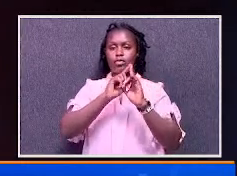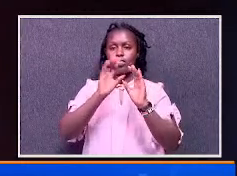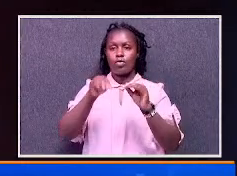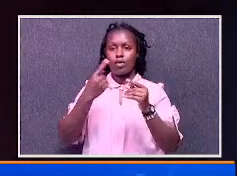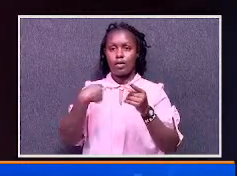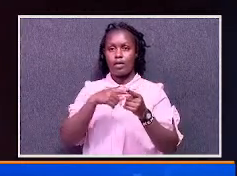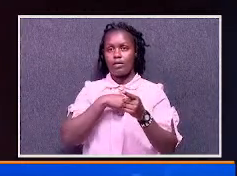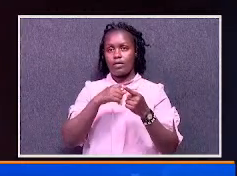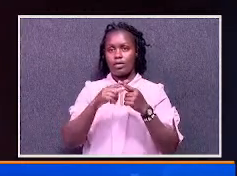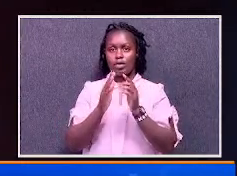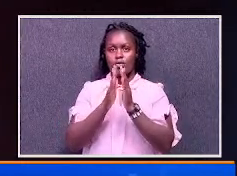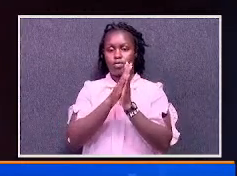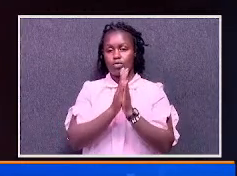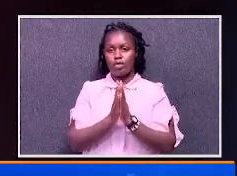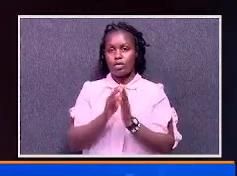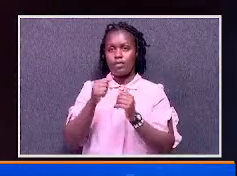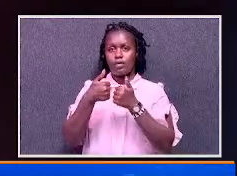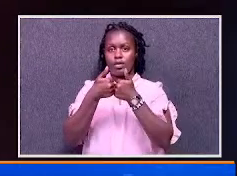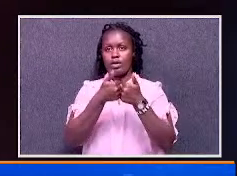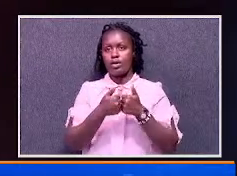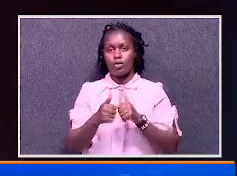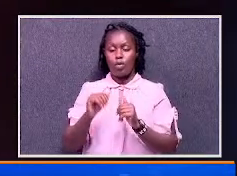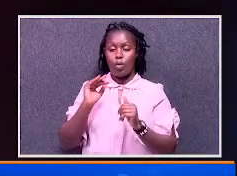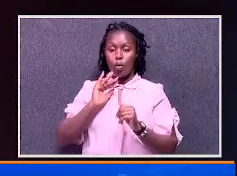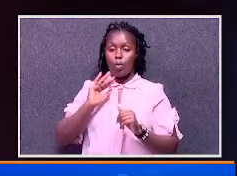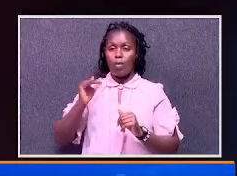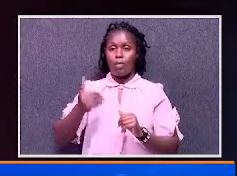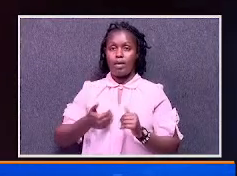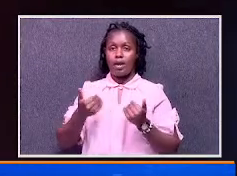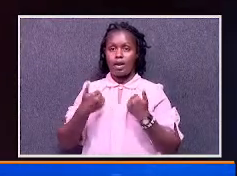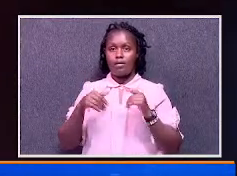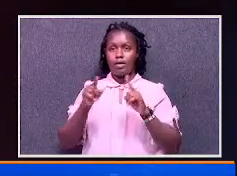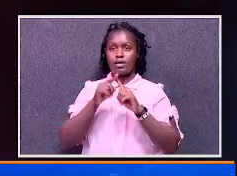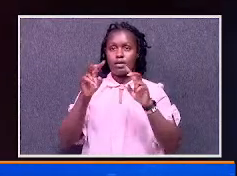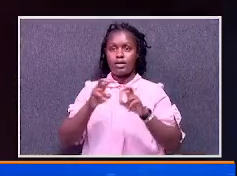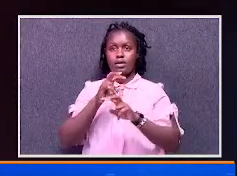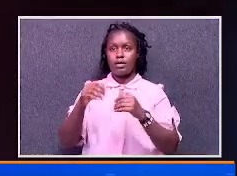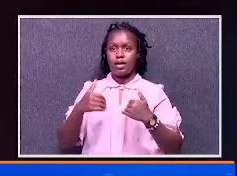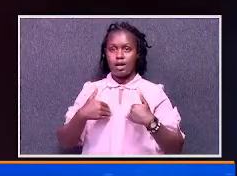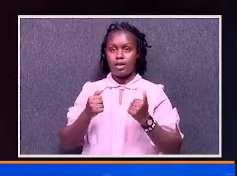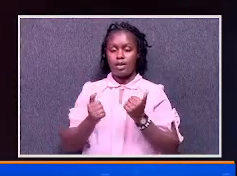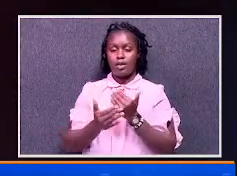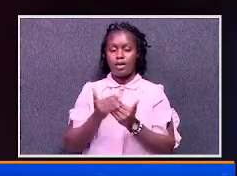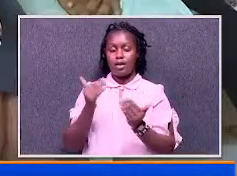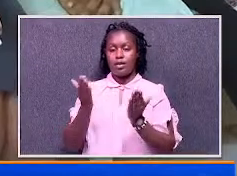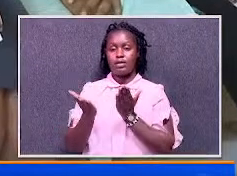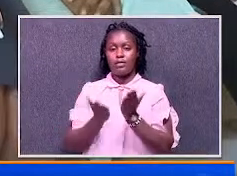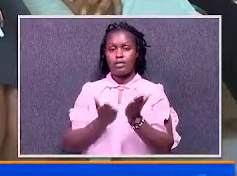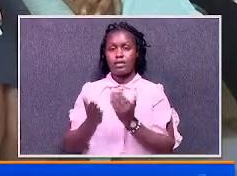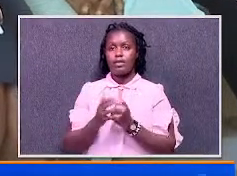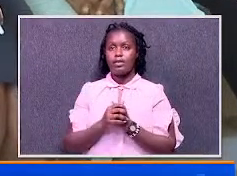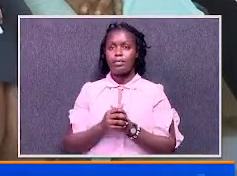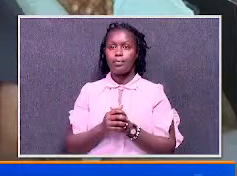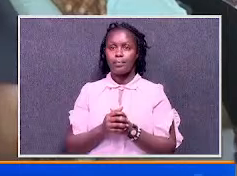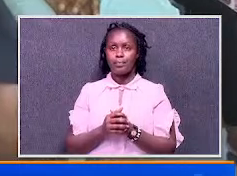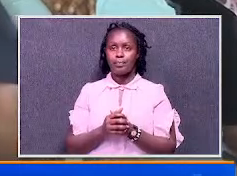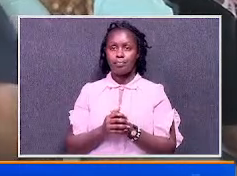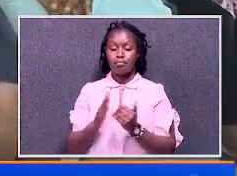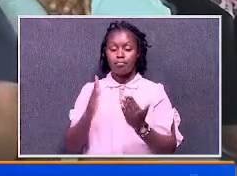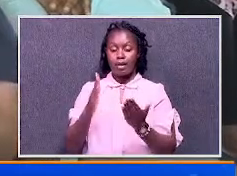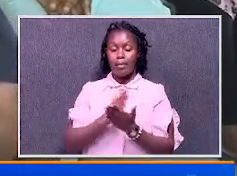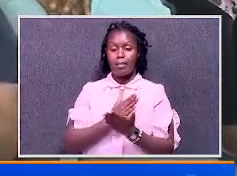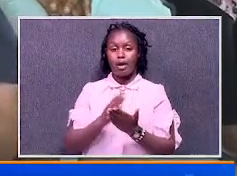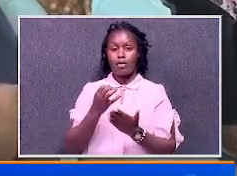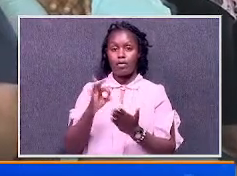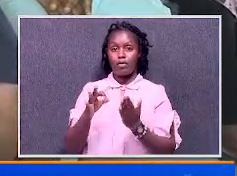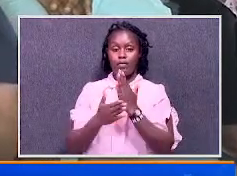this comprehensive story of the challenges women face as they seek healthcare services. As a sizable part of the